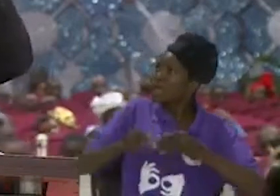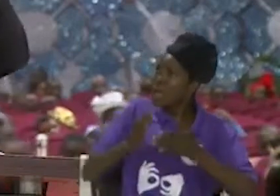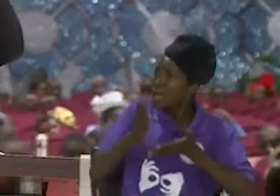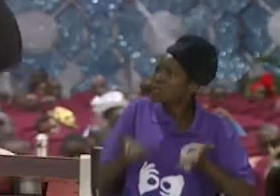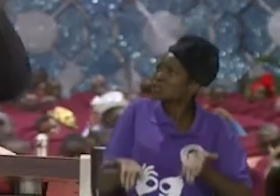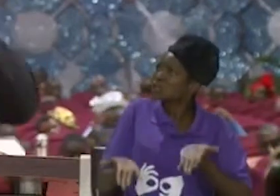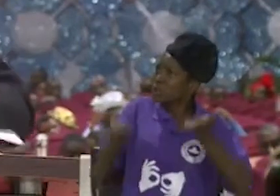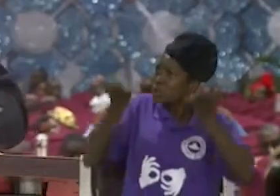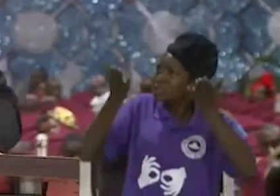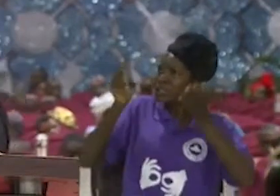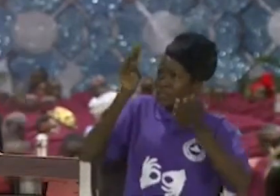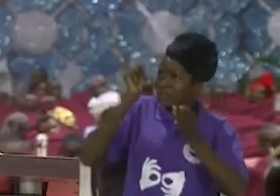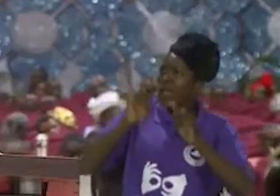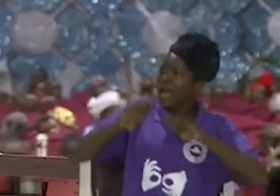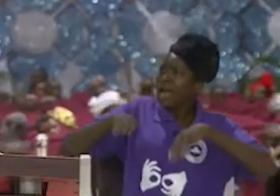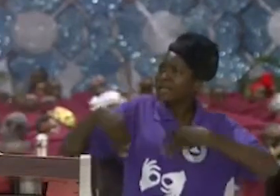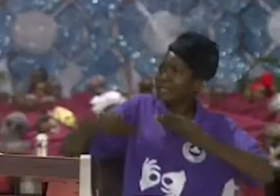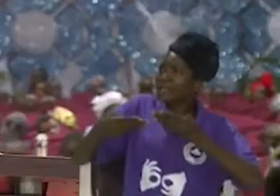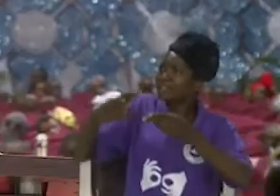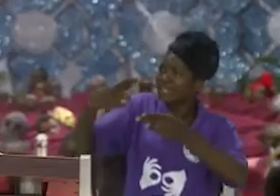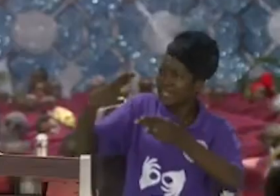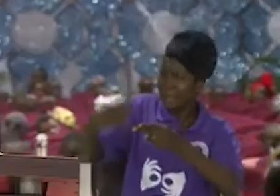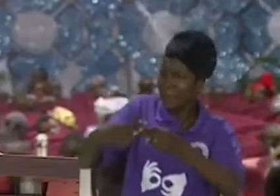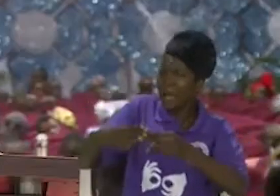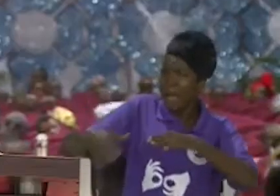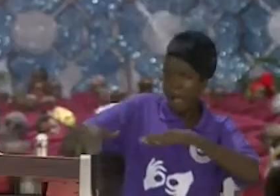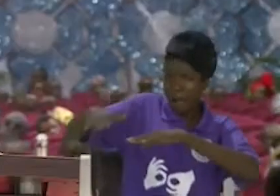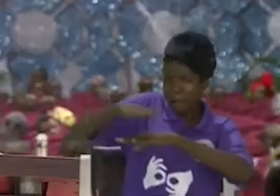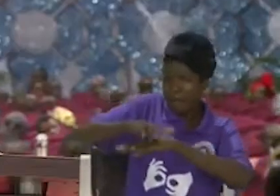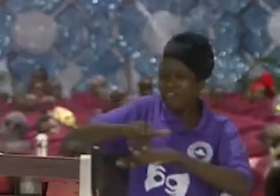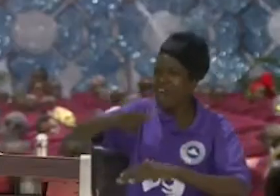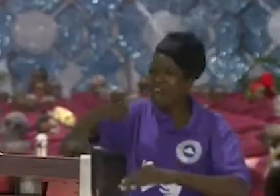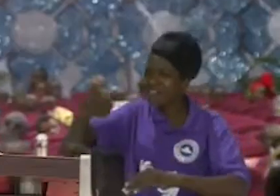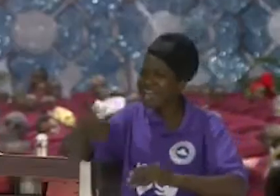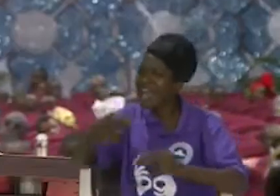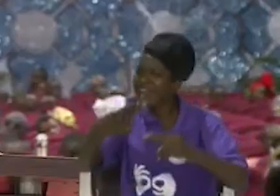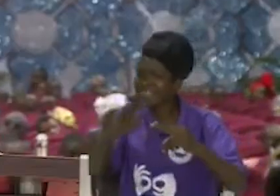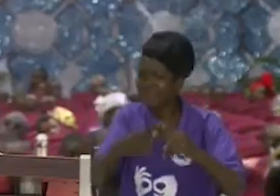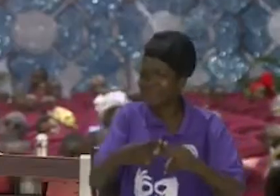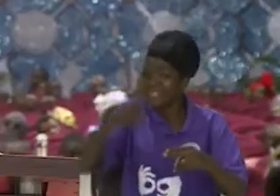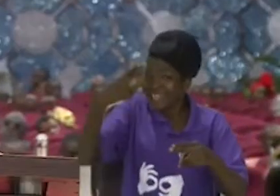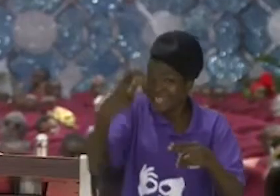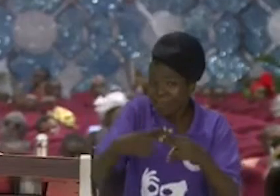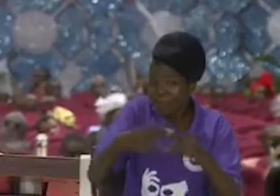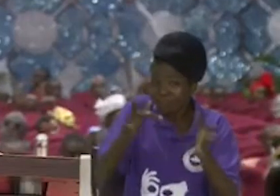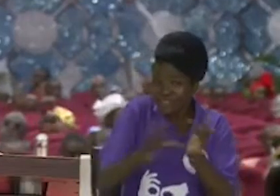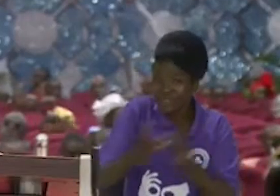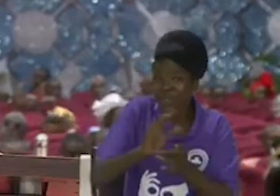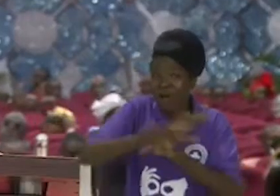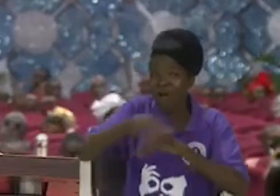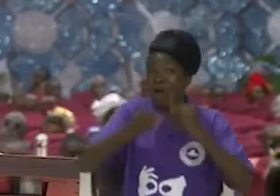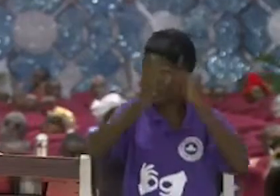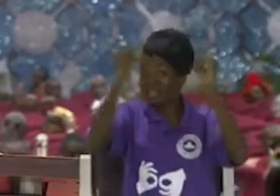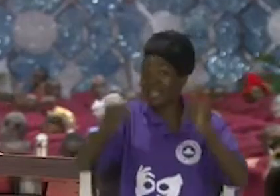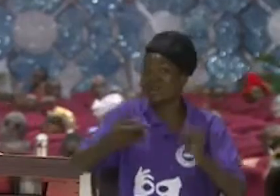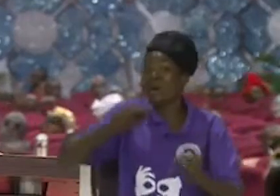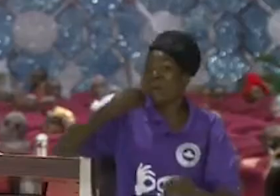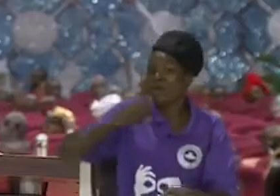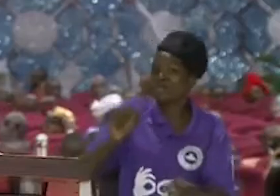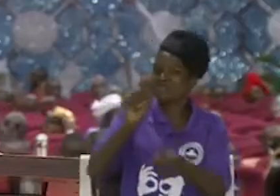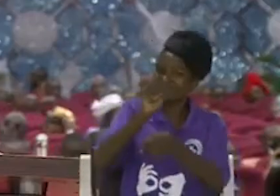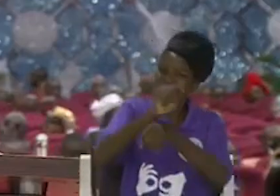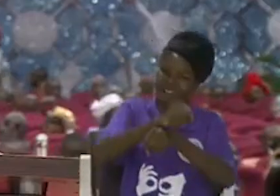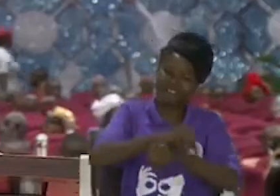that is above every name, that at the name of Jesus, every knee should bow and every tongue should confess that Jesus is Lord.